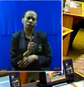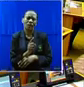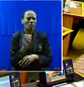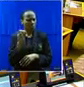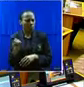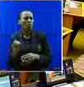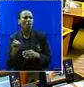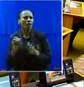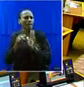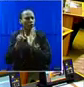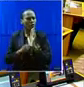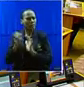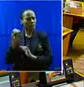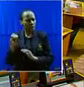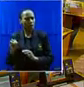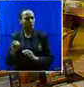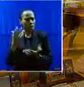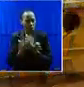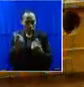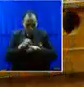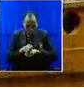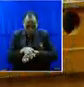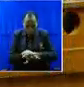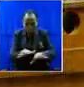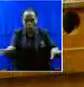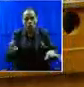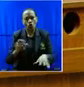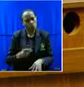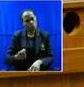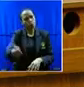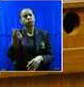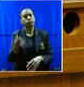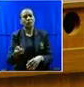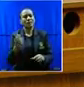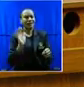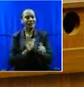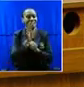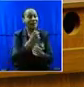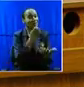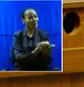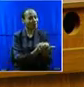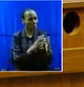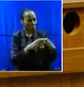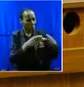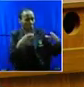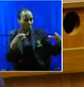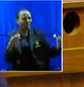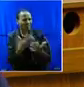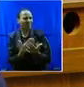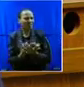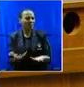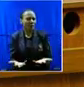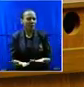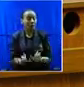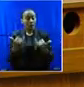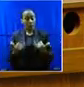out most quickly and have the greatest impact on economic recovery. At the heart of the